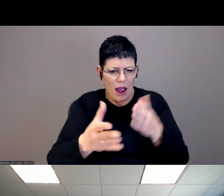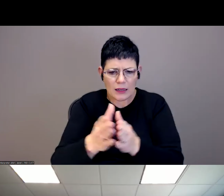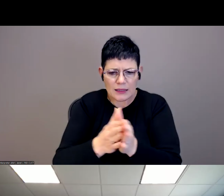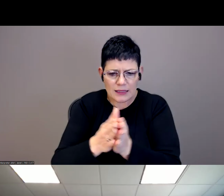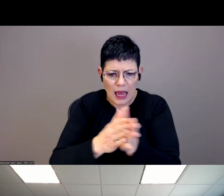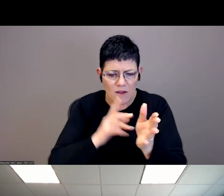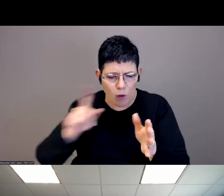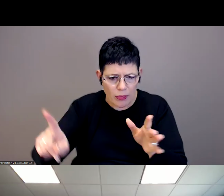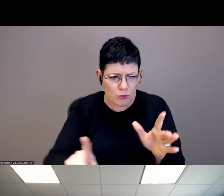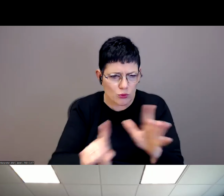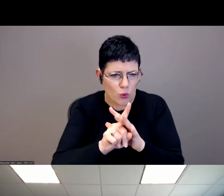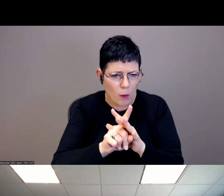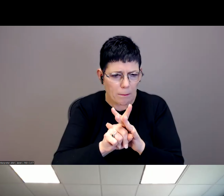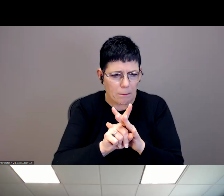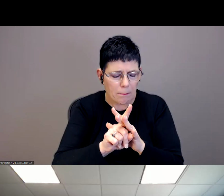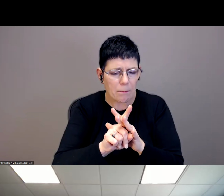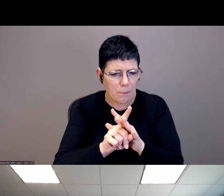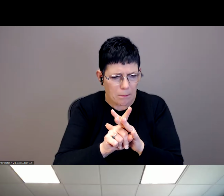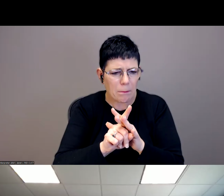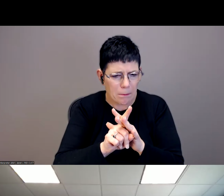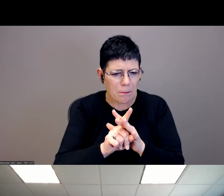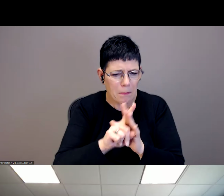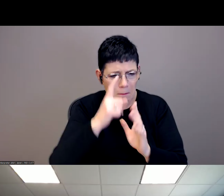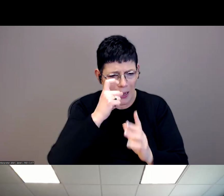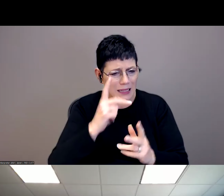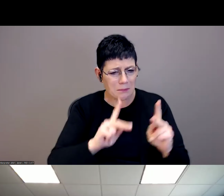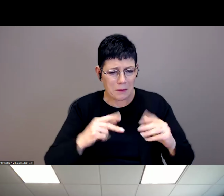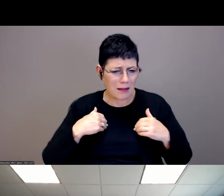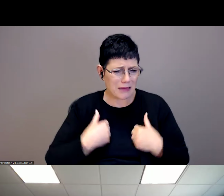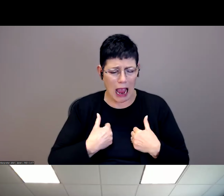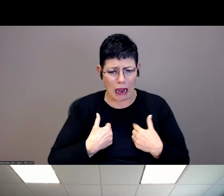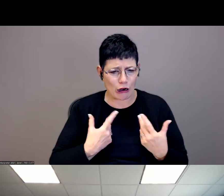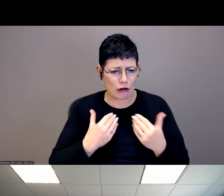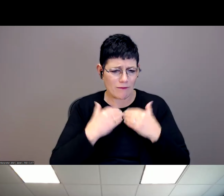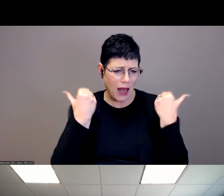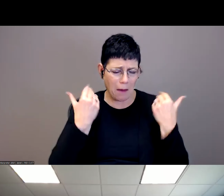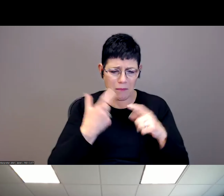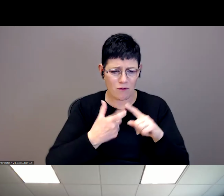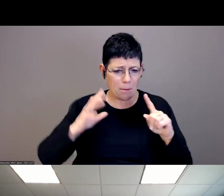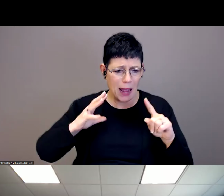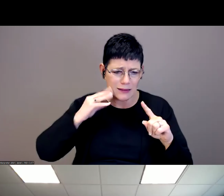to people to join the conversation? Mm-hmm.